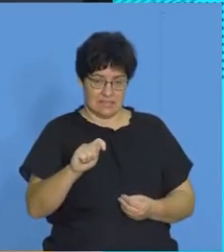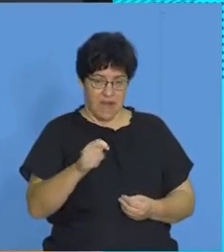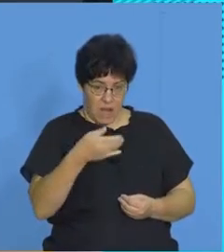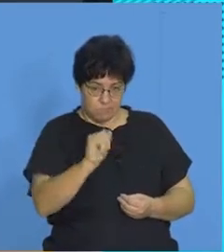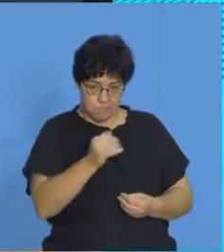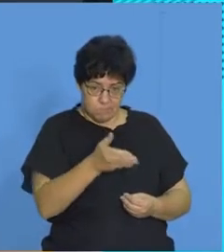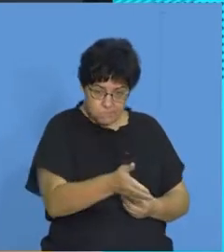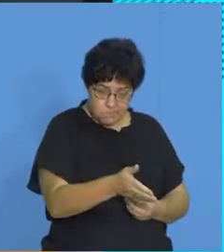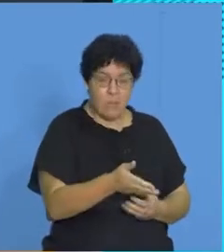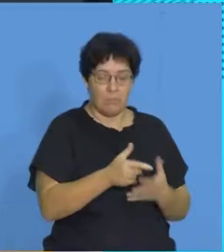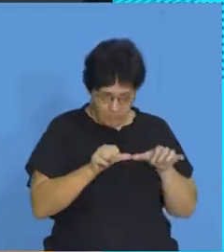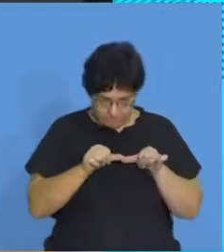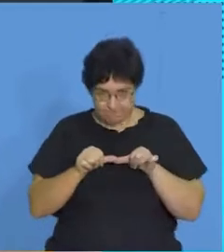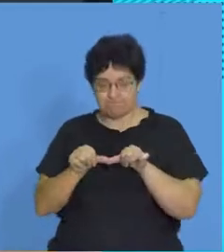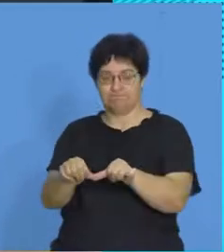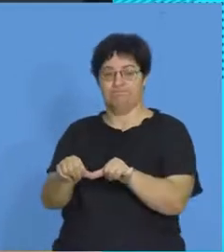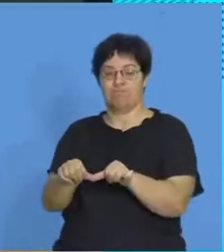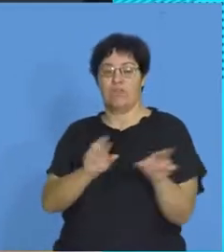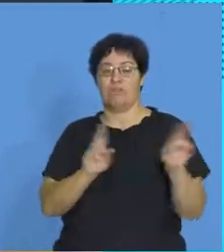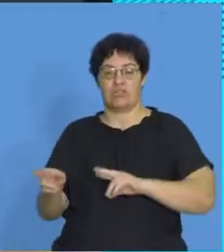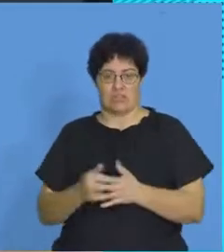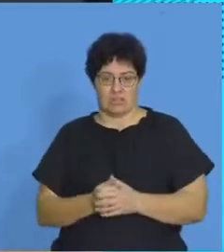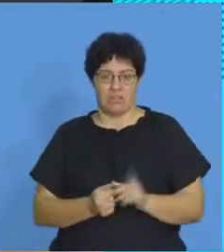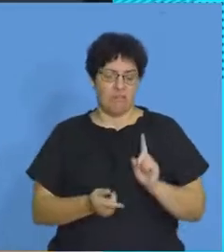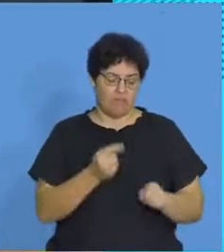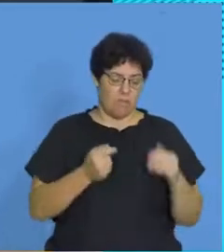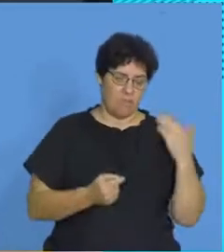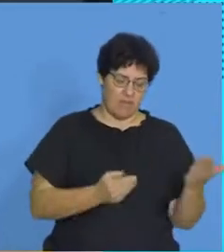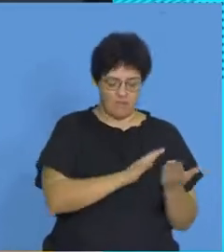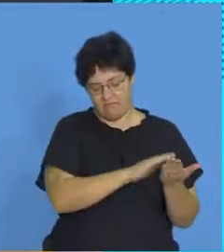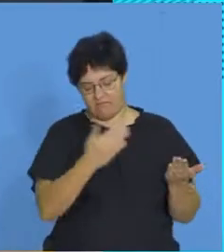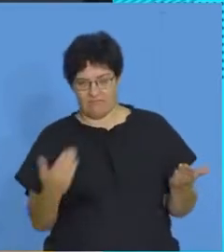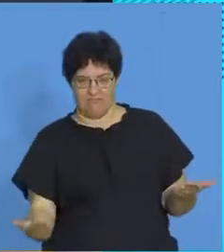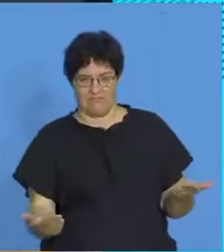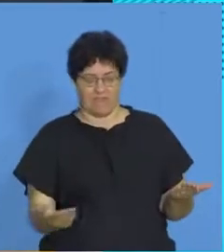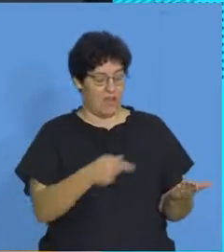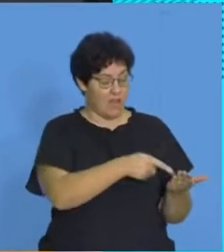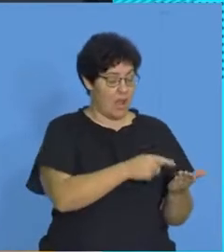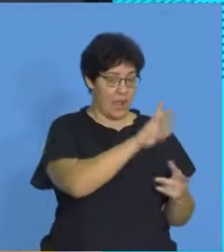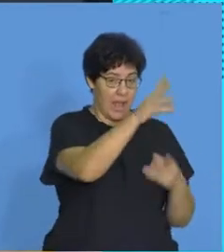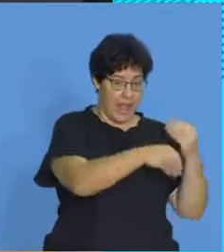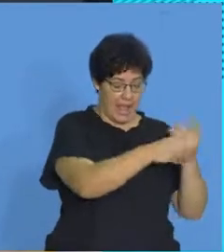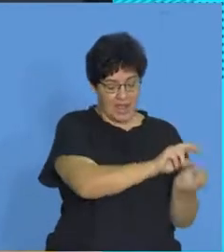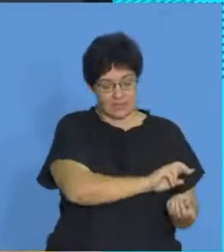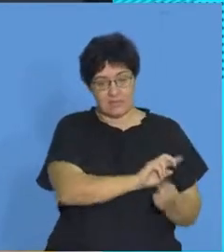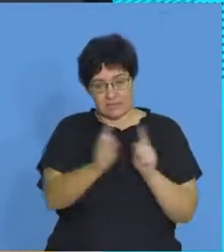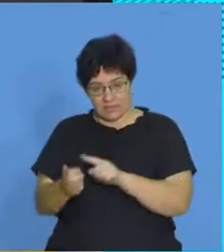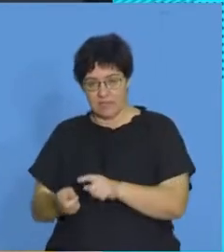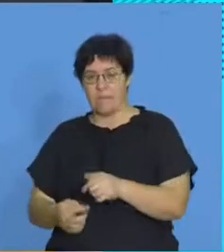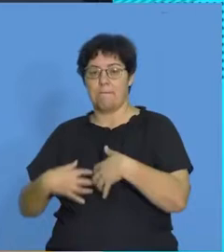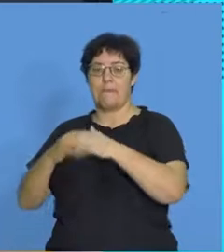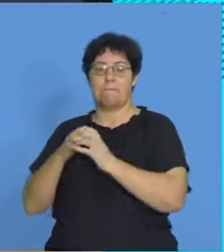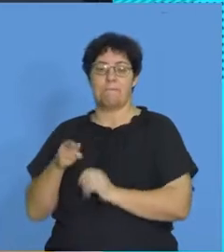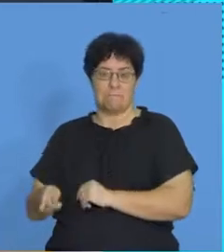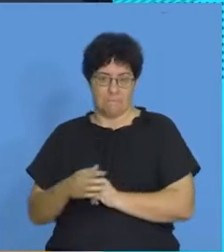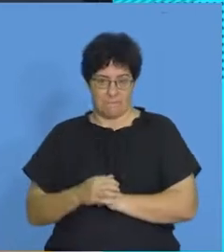so this is typically for a reaction that goes from left to right, from the products to the reactants in one direction. So when the reaction